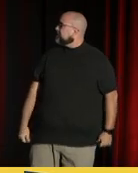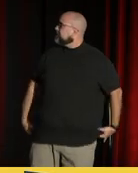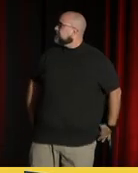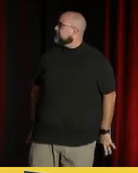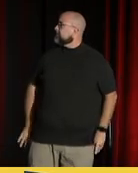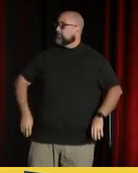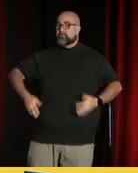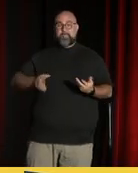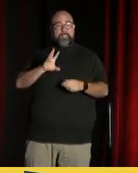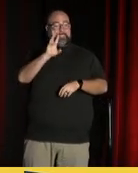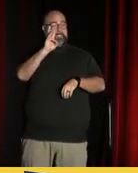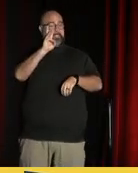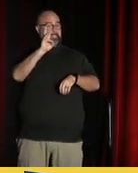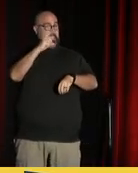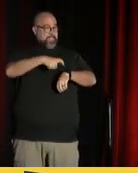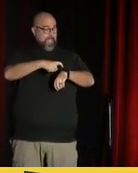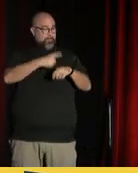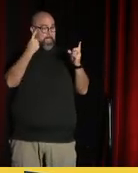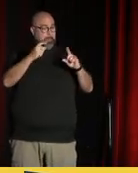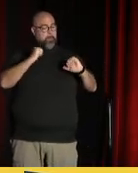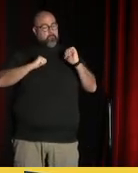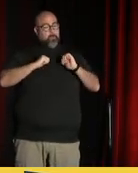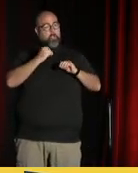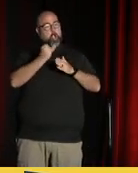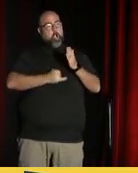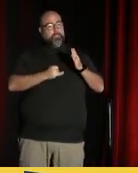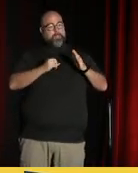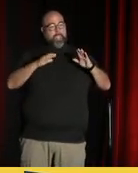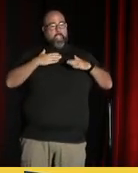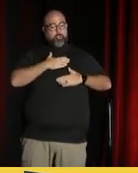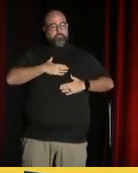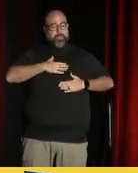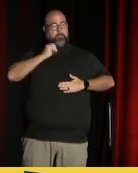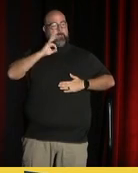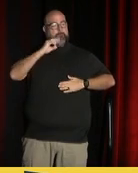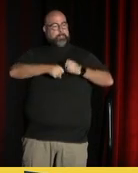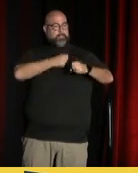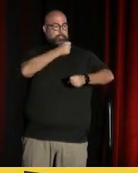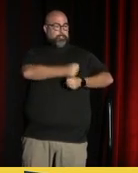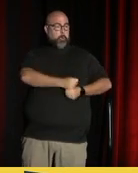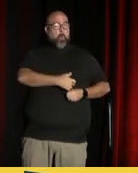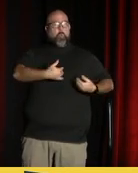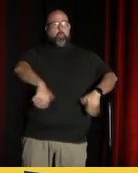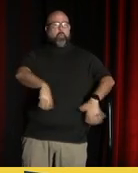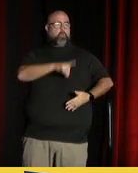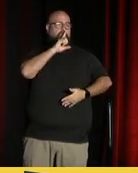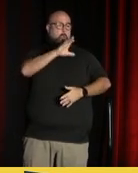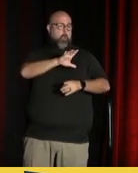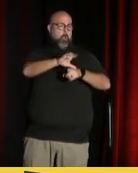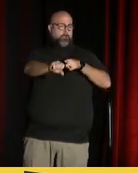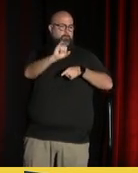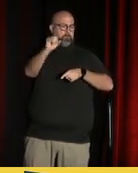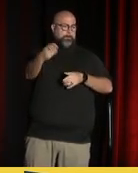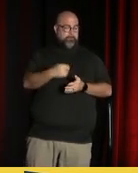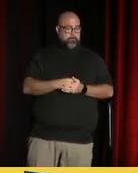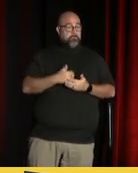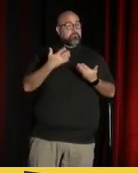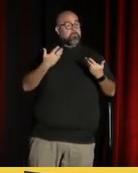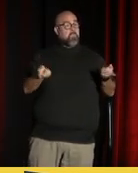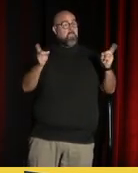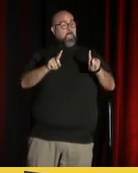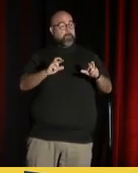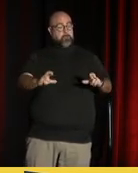And 6 times Performing Arts Entertainer of the Year. It was a really awesome, awesome job. I retired